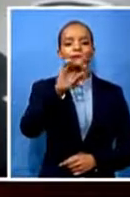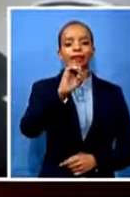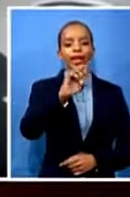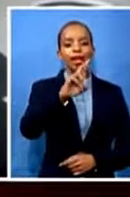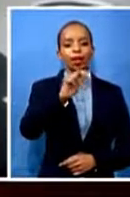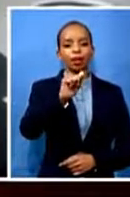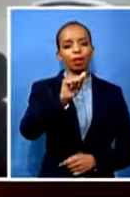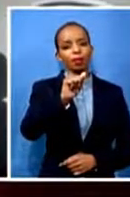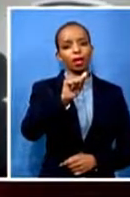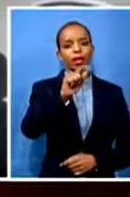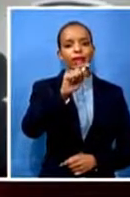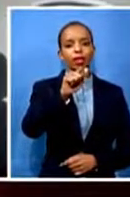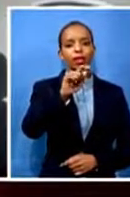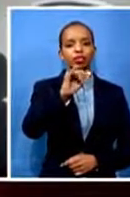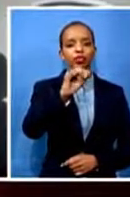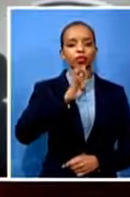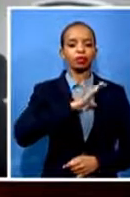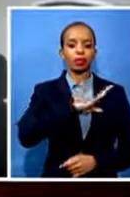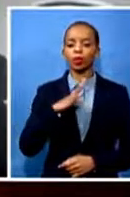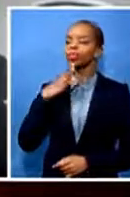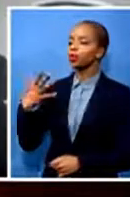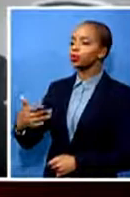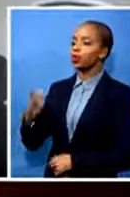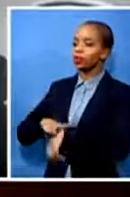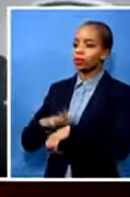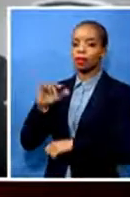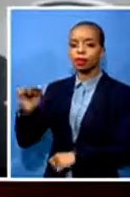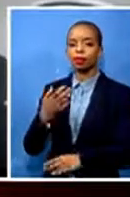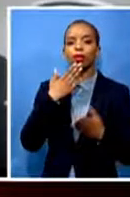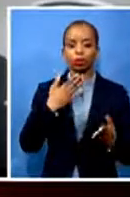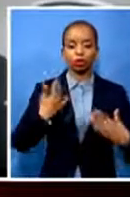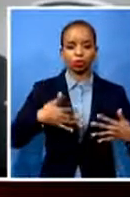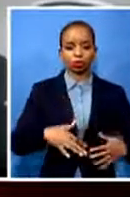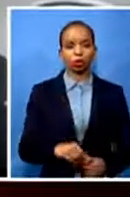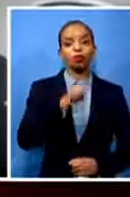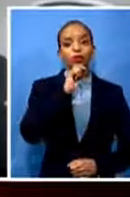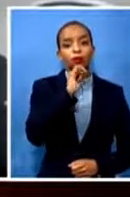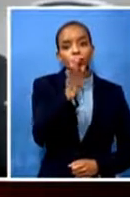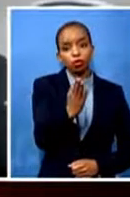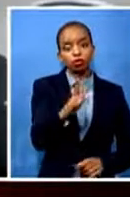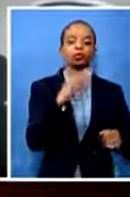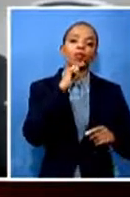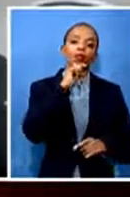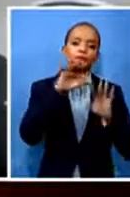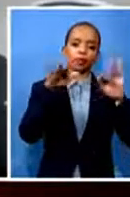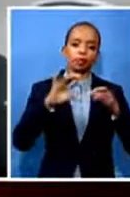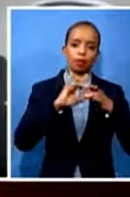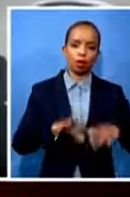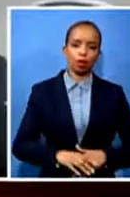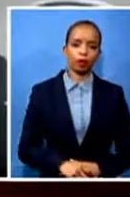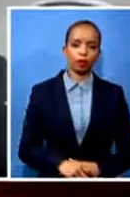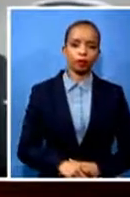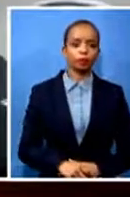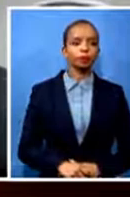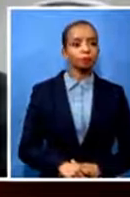Thanks very much. Good morning and morning to your viewers. So let's break down some of these terms that can sometimes fly over our heads.